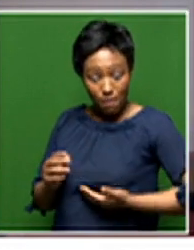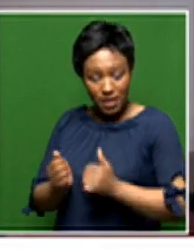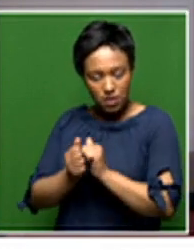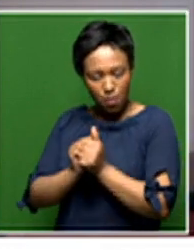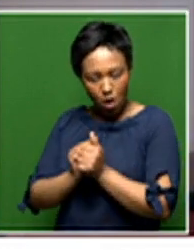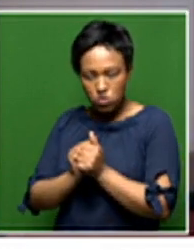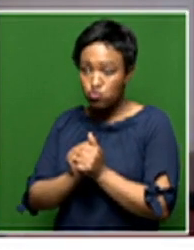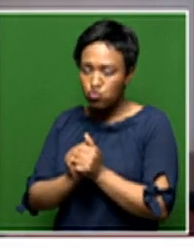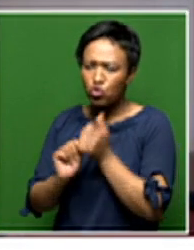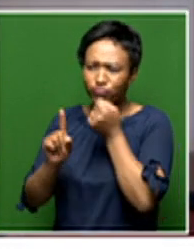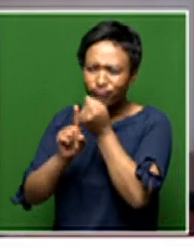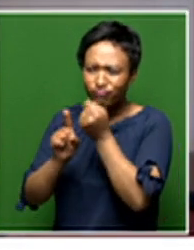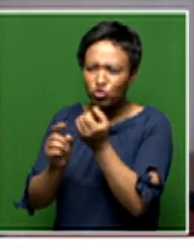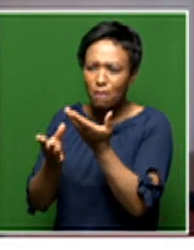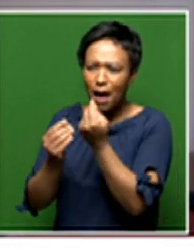one sponsor on board.